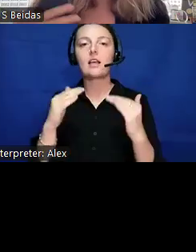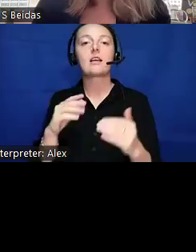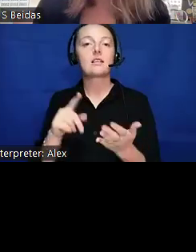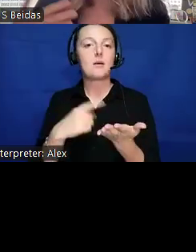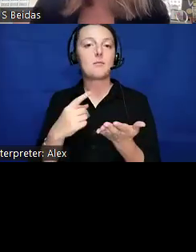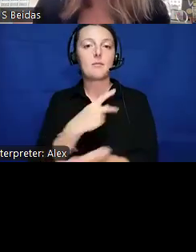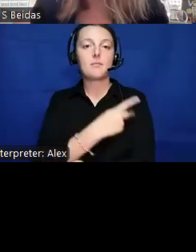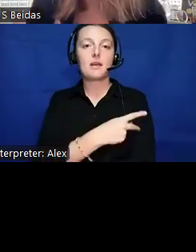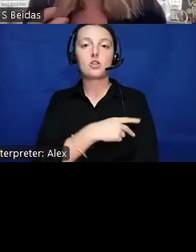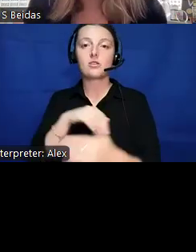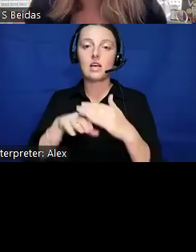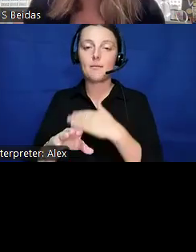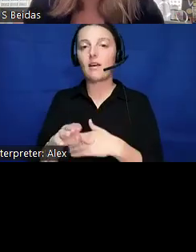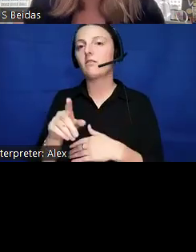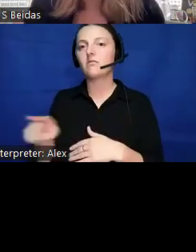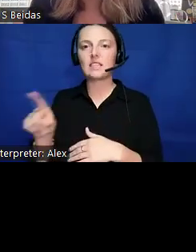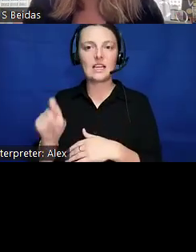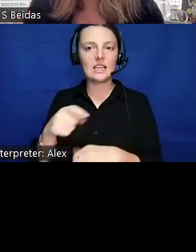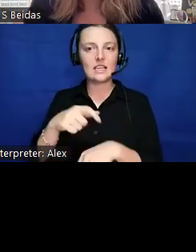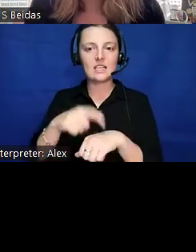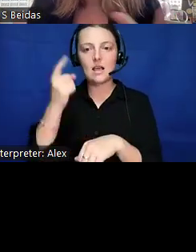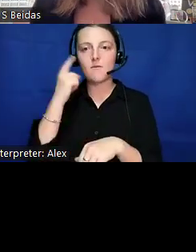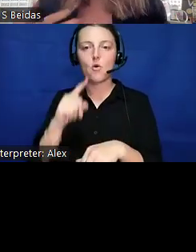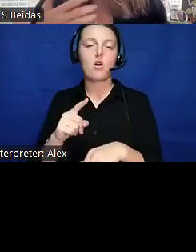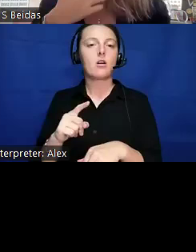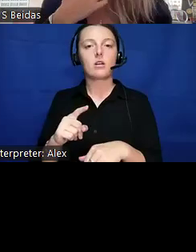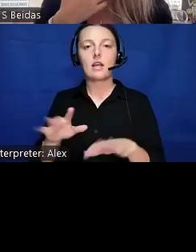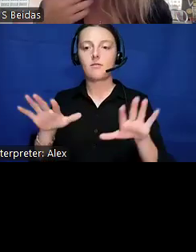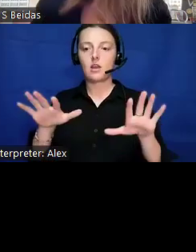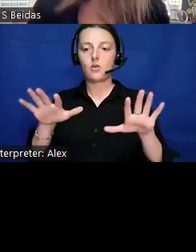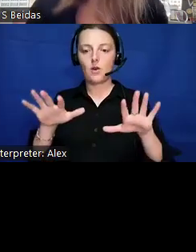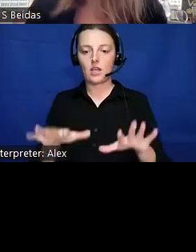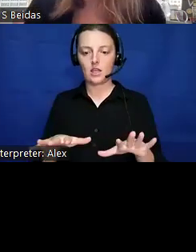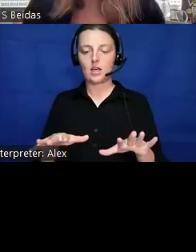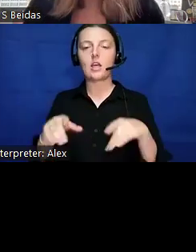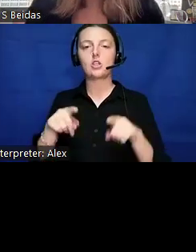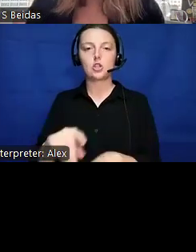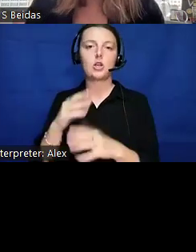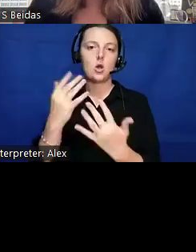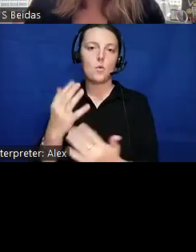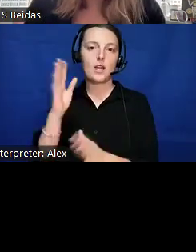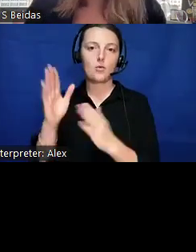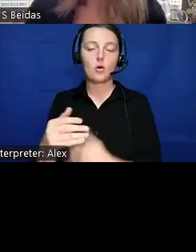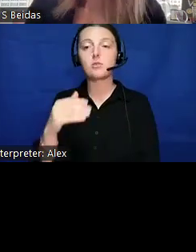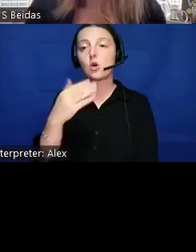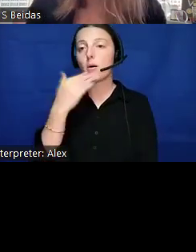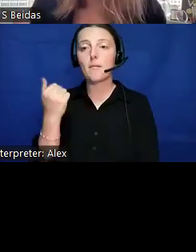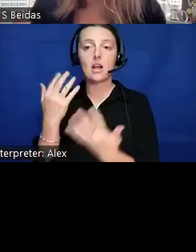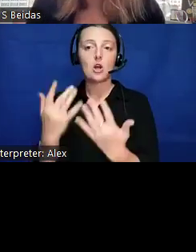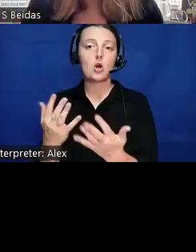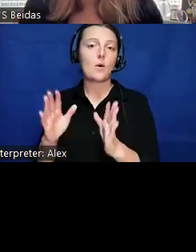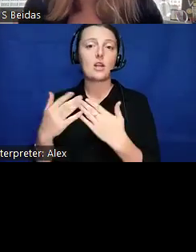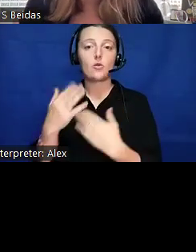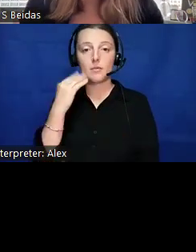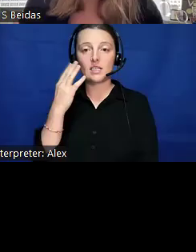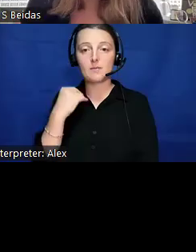come in and they'd need some time to kind of get regulated after their experience in the waiting room. So a better waiting room experience could really help support people and places